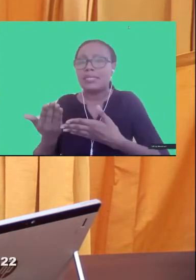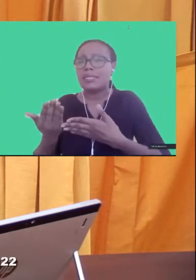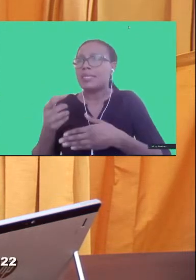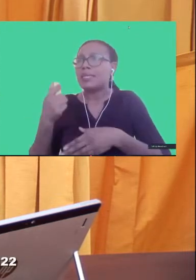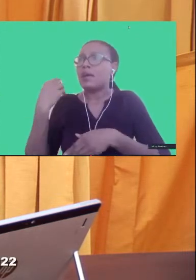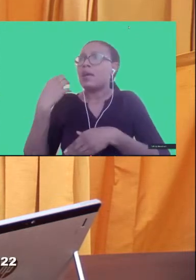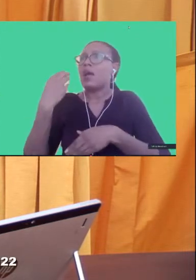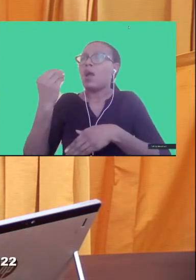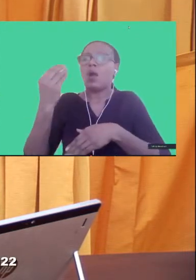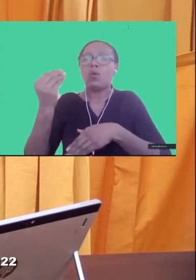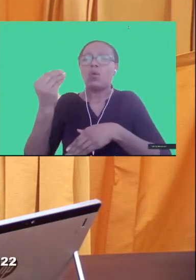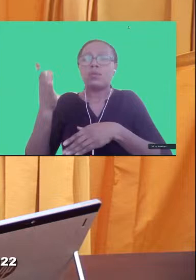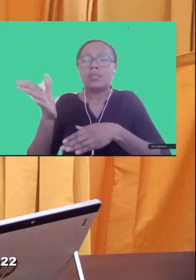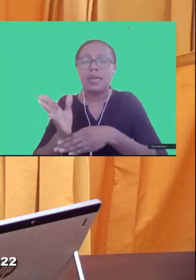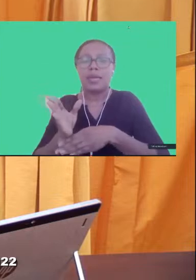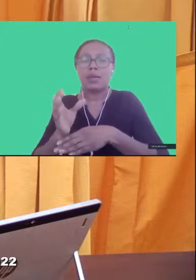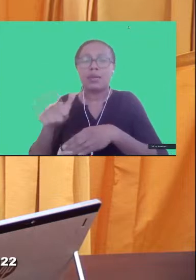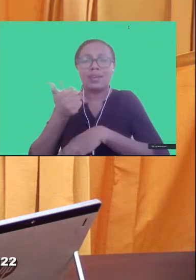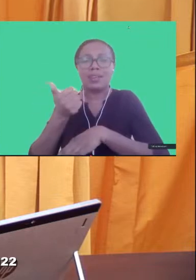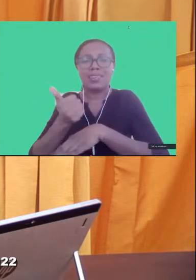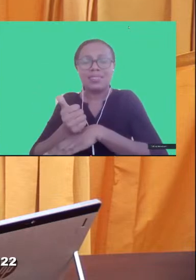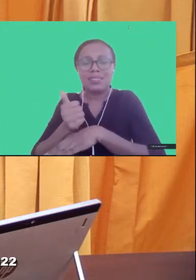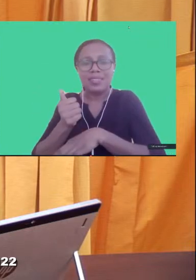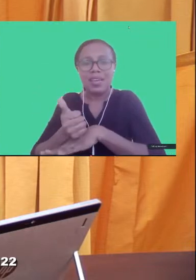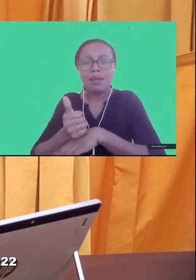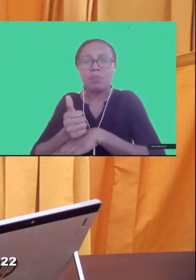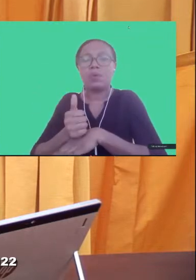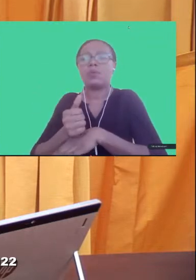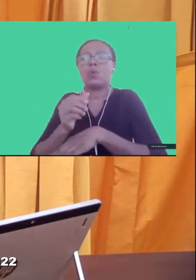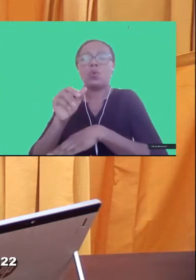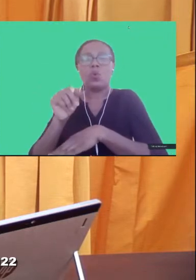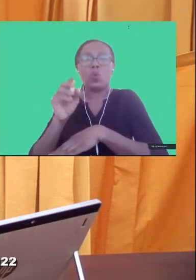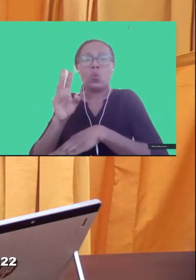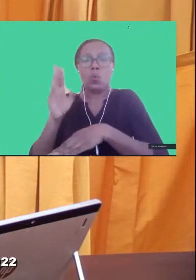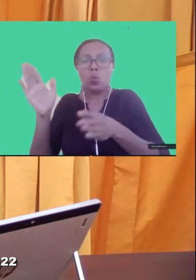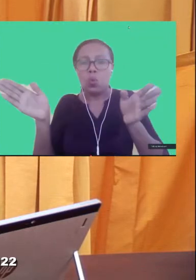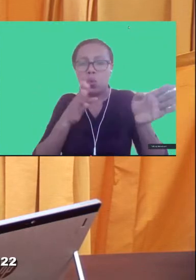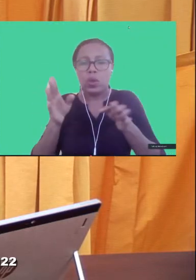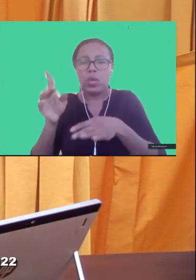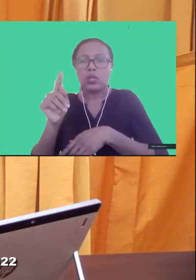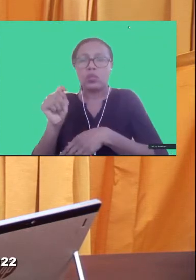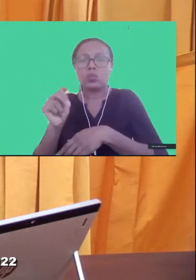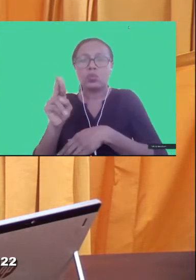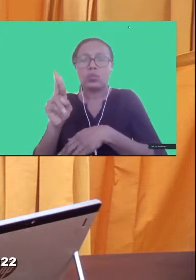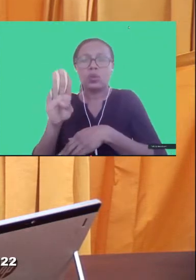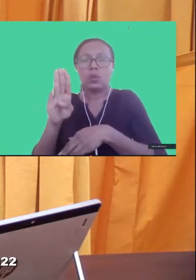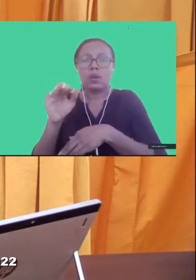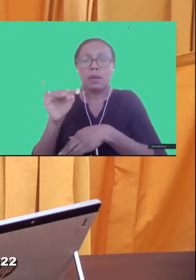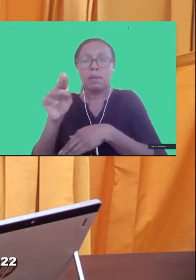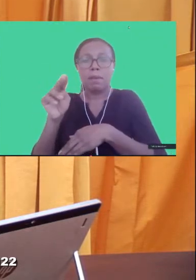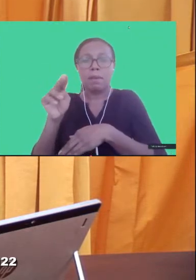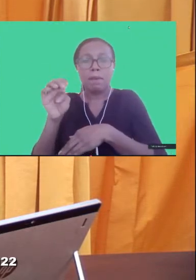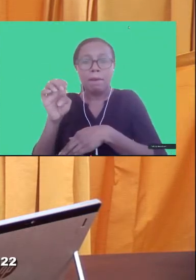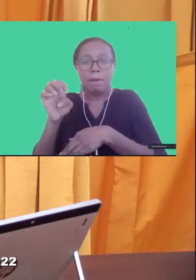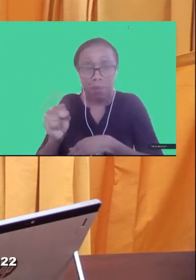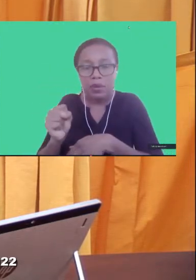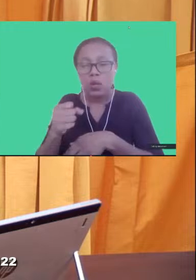we also looked at how we can use wave technology also to help us through